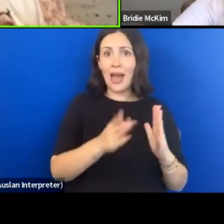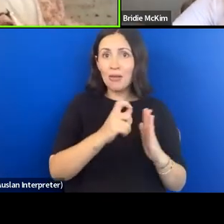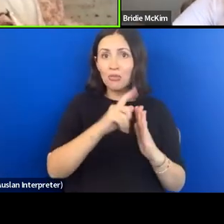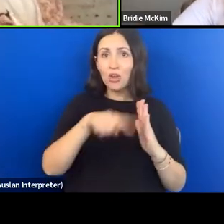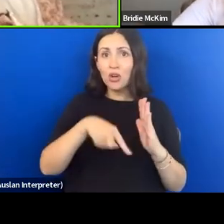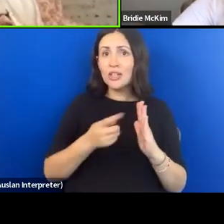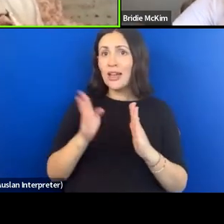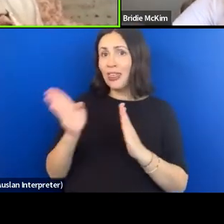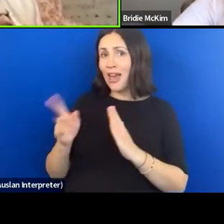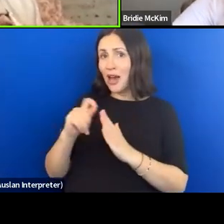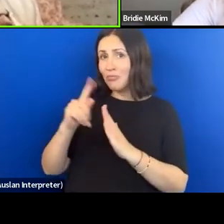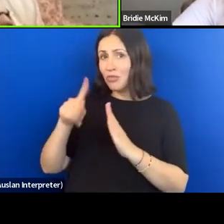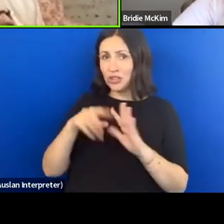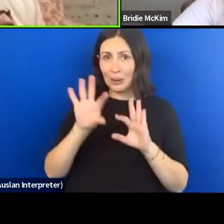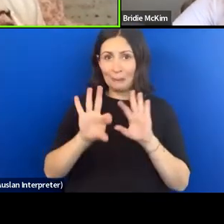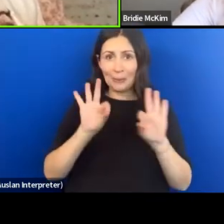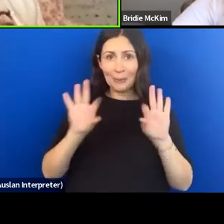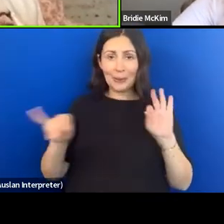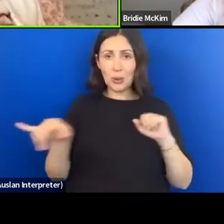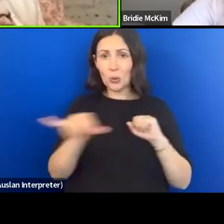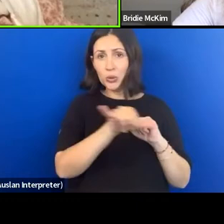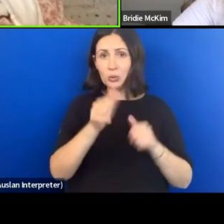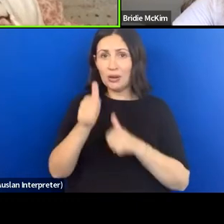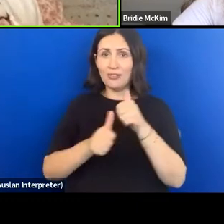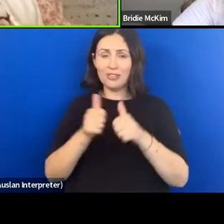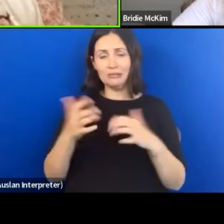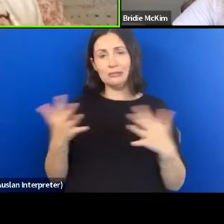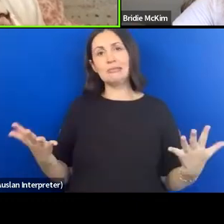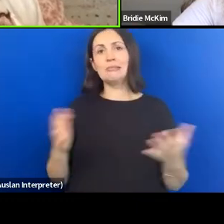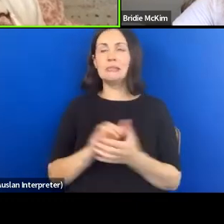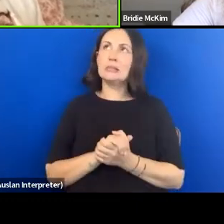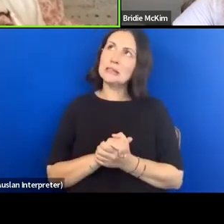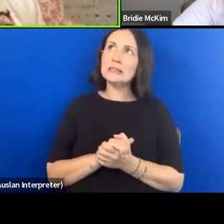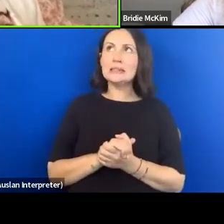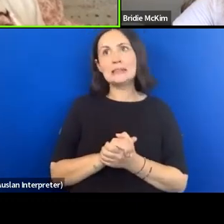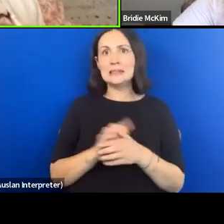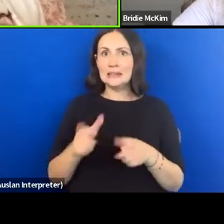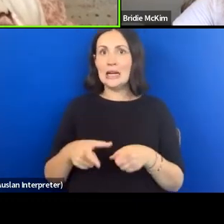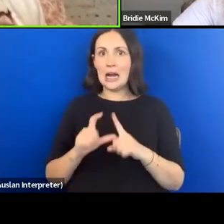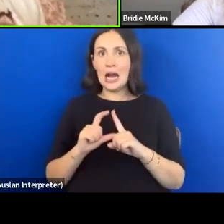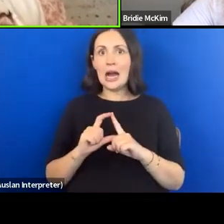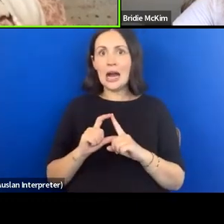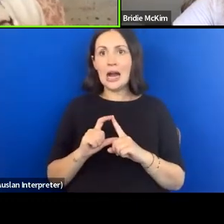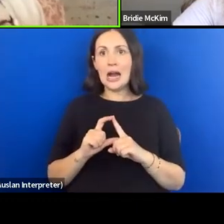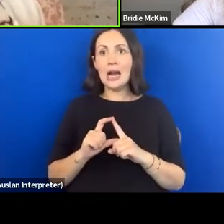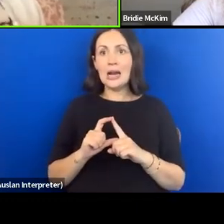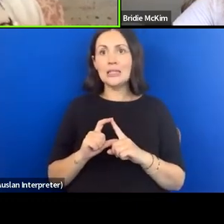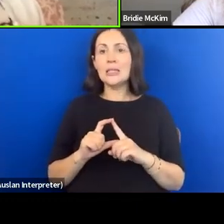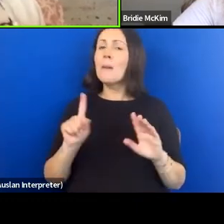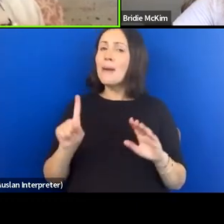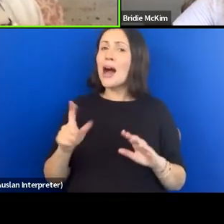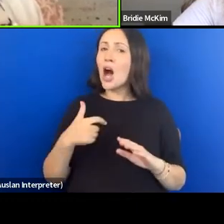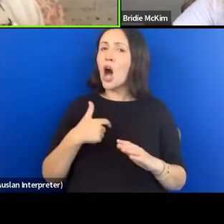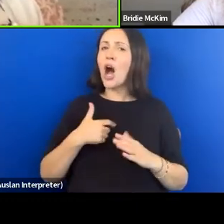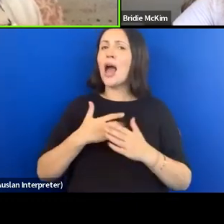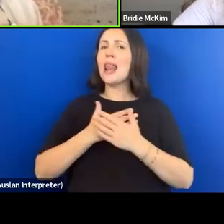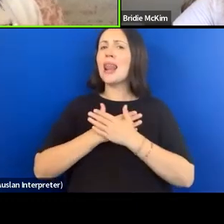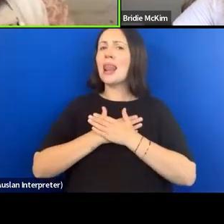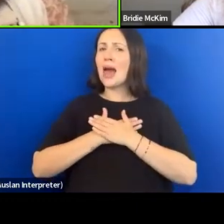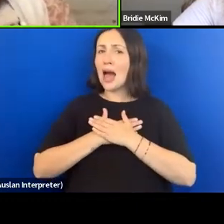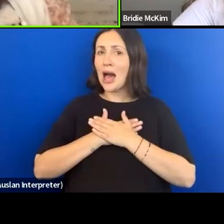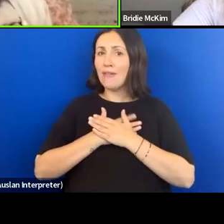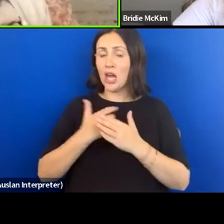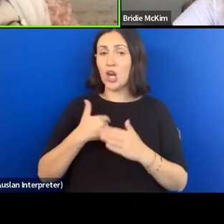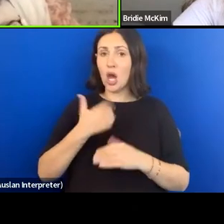a favorite project. But, you know, I love and I'm very proud of all